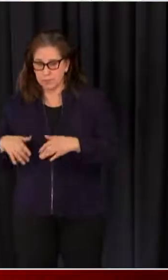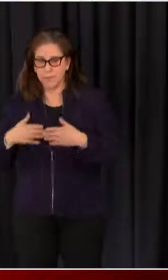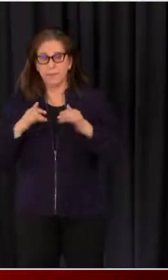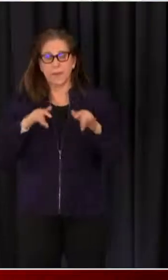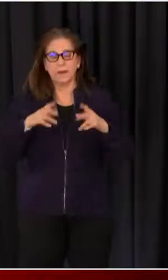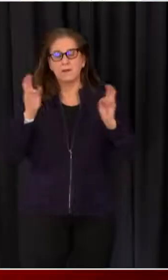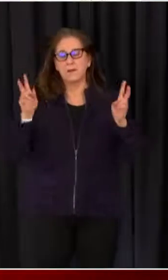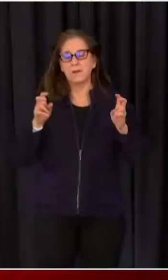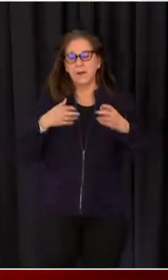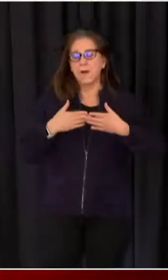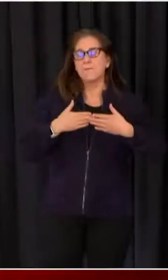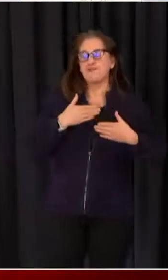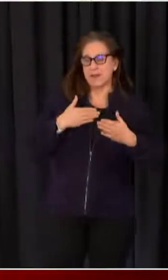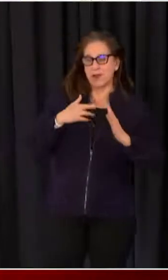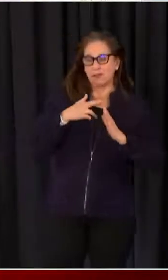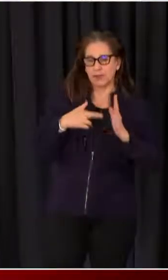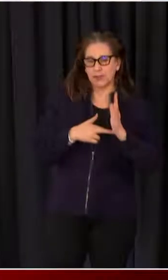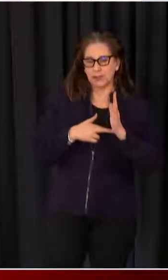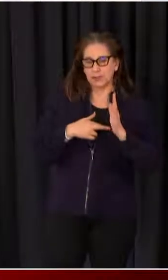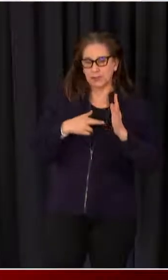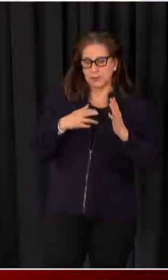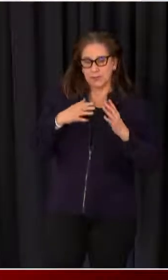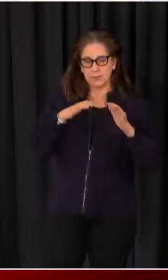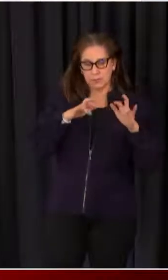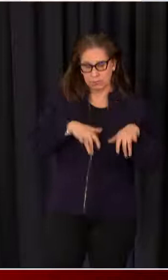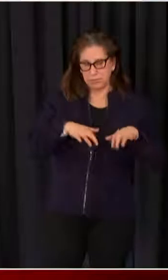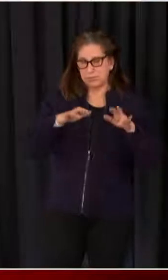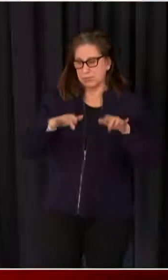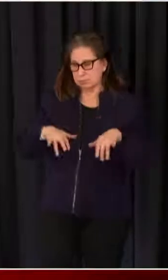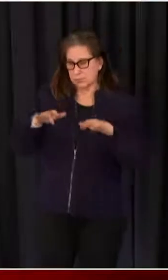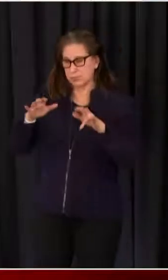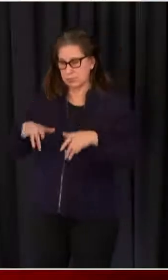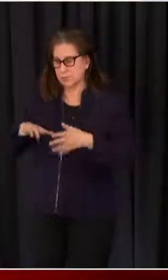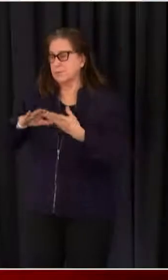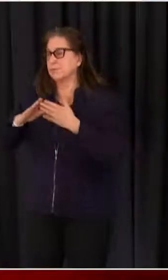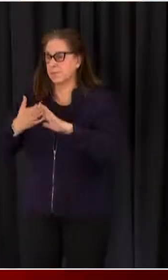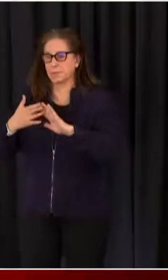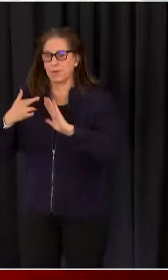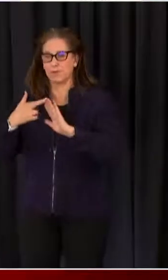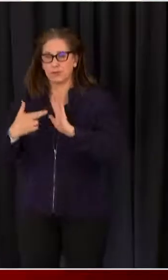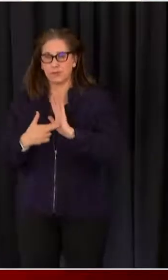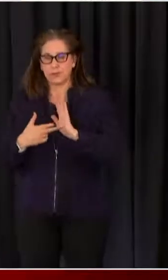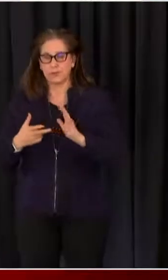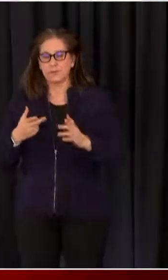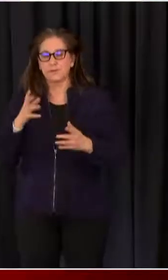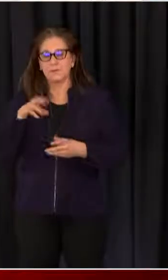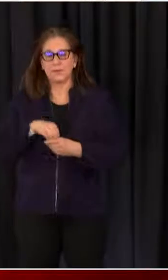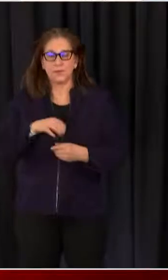system. The next part of the pre-registration system is simply more information about your address.